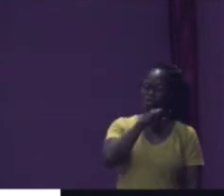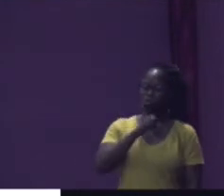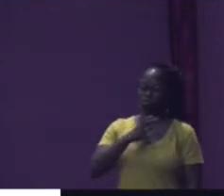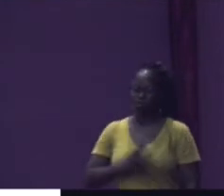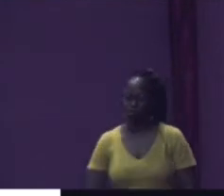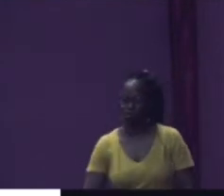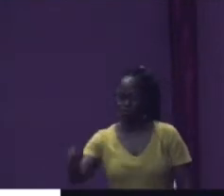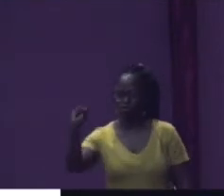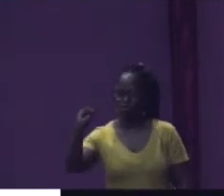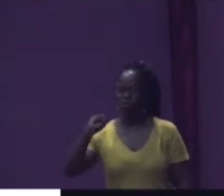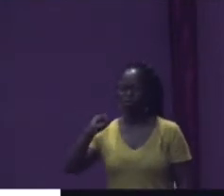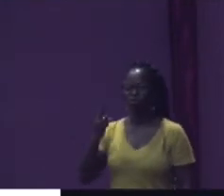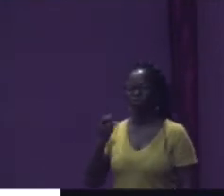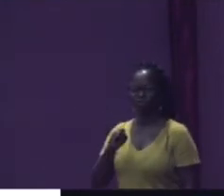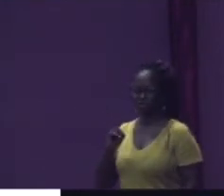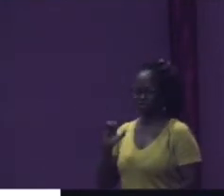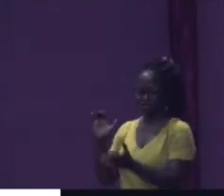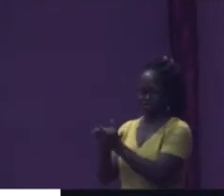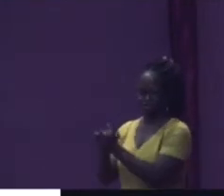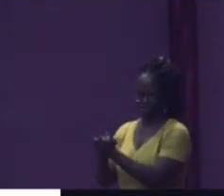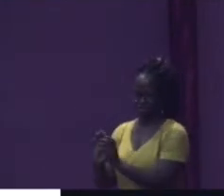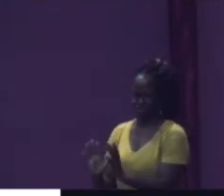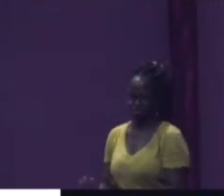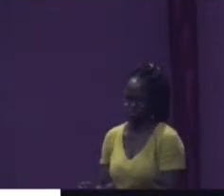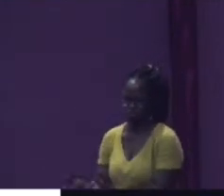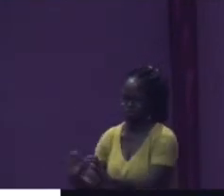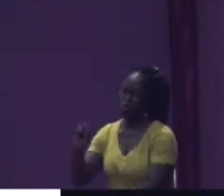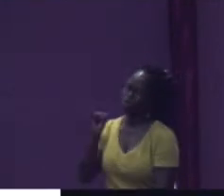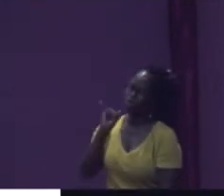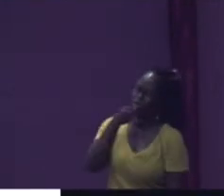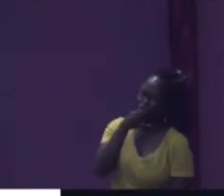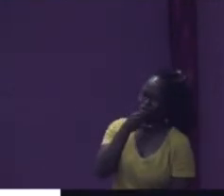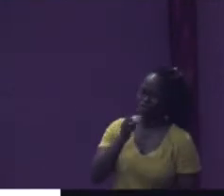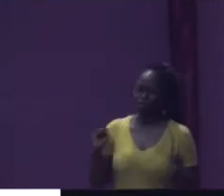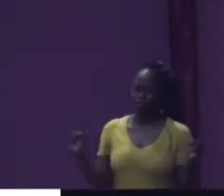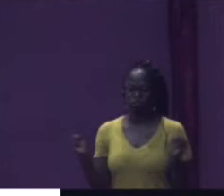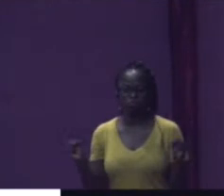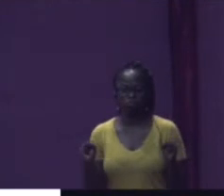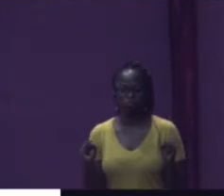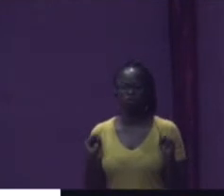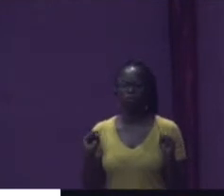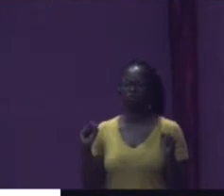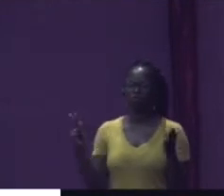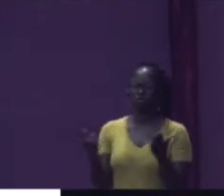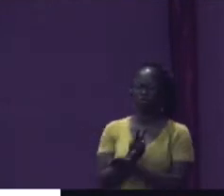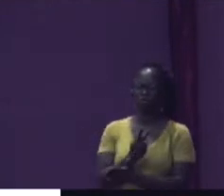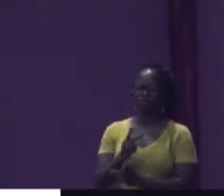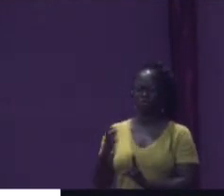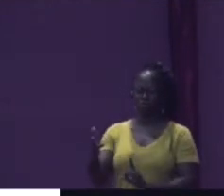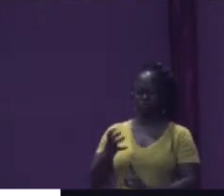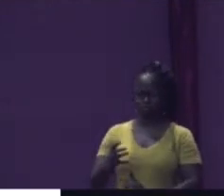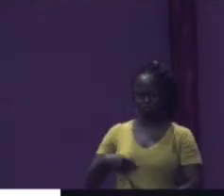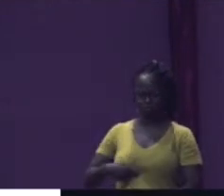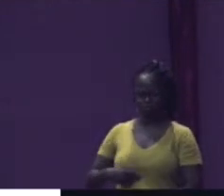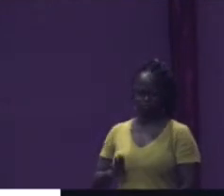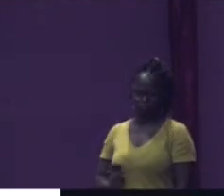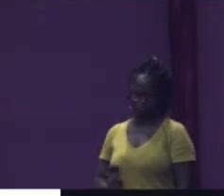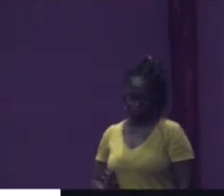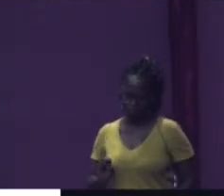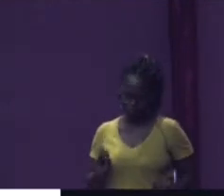is either upset or angry, that can affect the pregnancy. So there's a whole